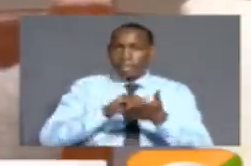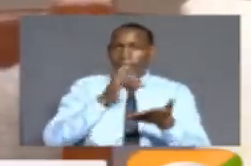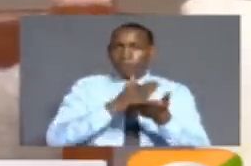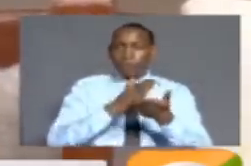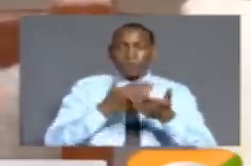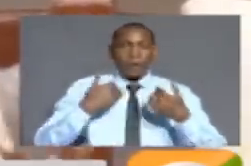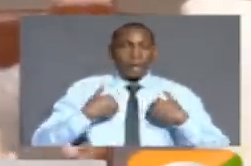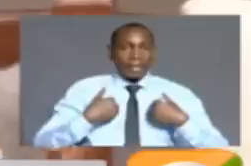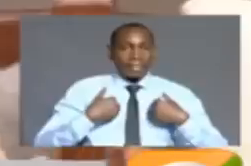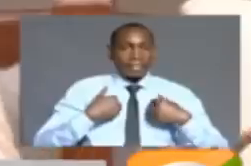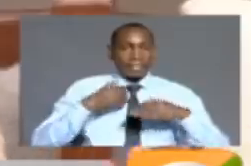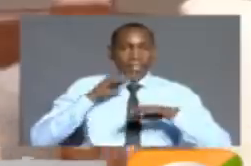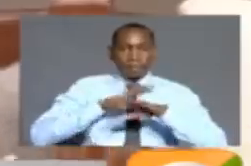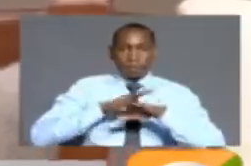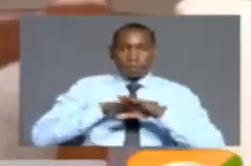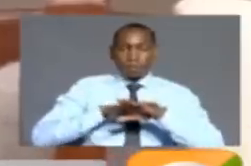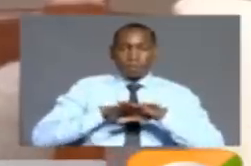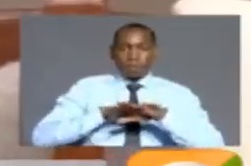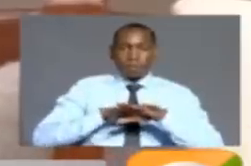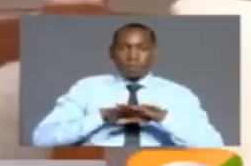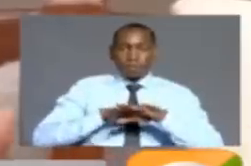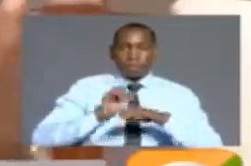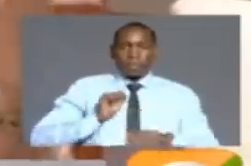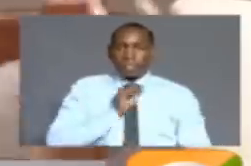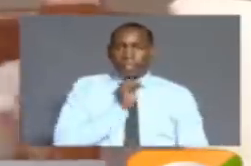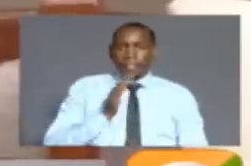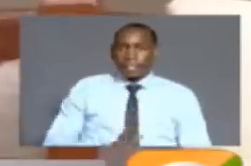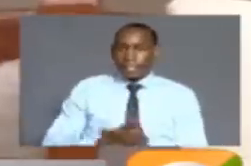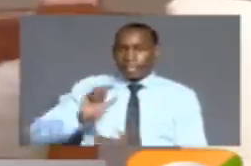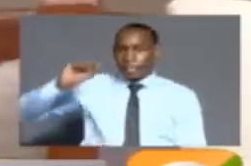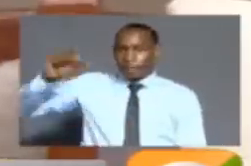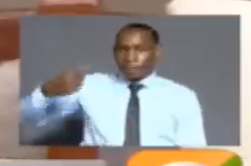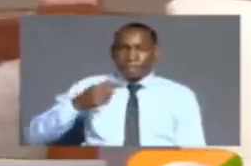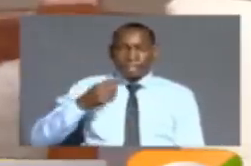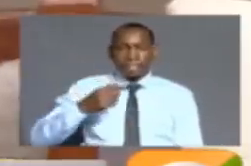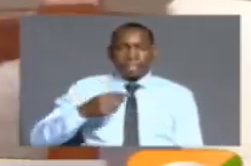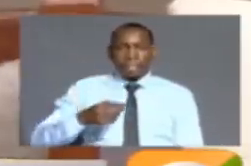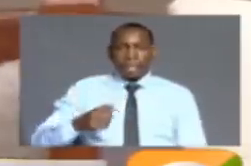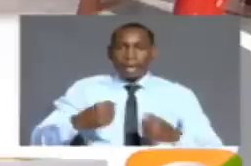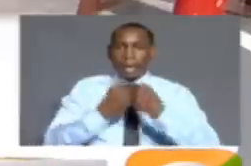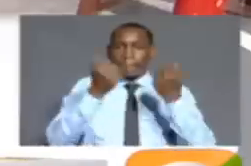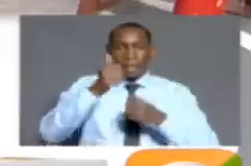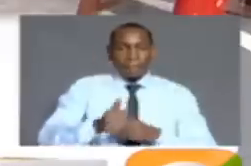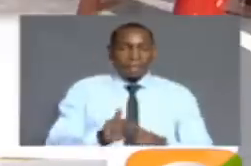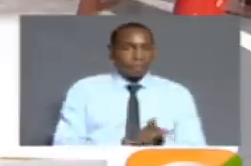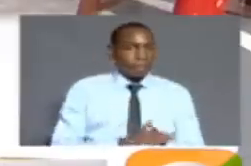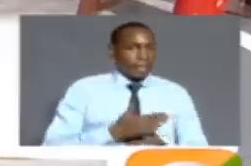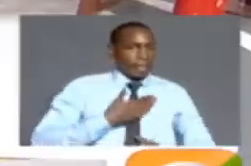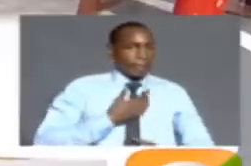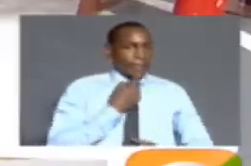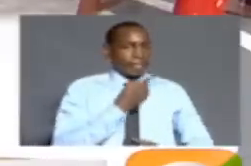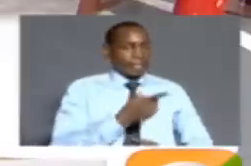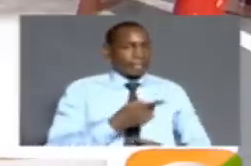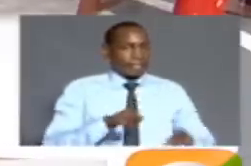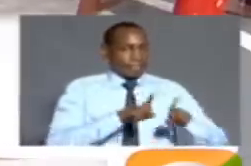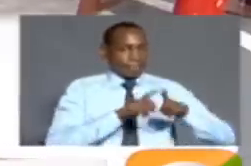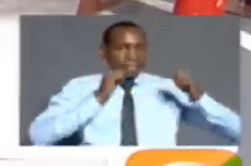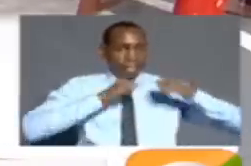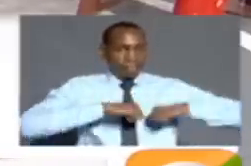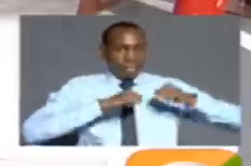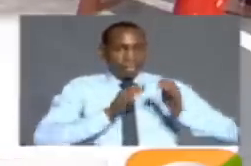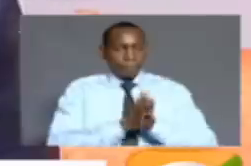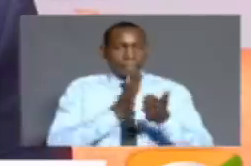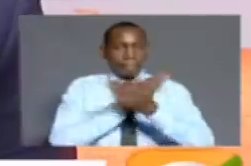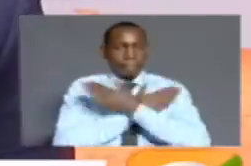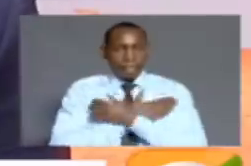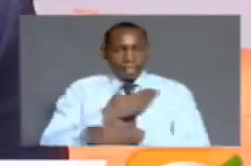had the very good, aggressive and senators to be able to do that. Compensation? Still hasn't happened. You but know, let me tell you. And this is where I agree with my colleague